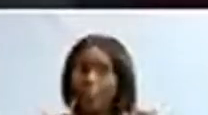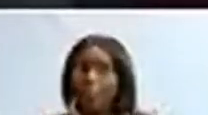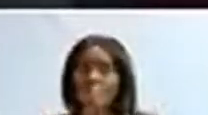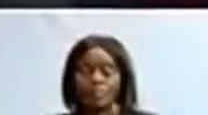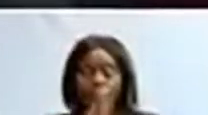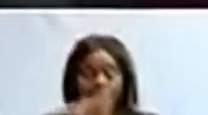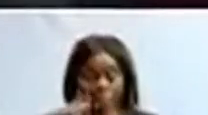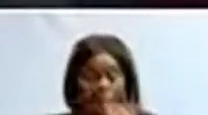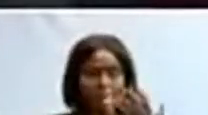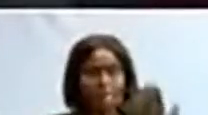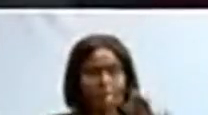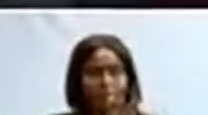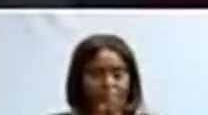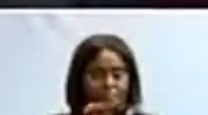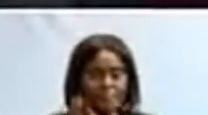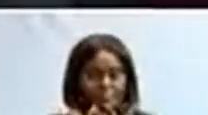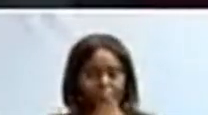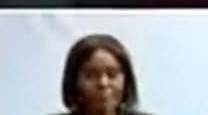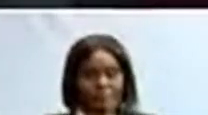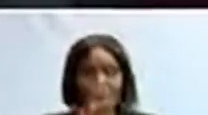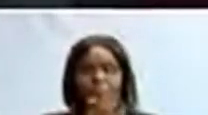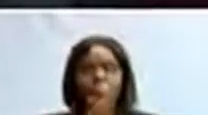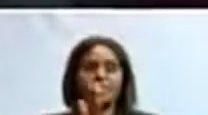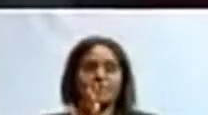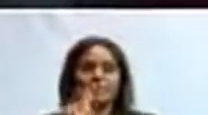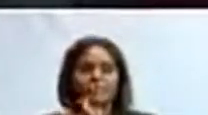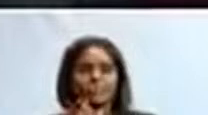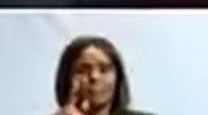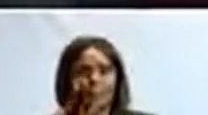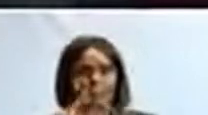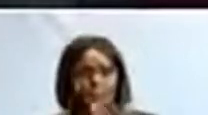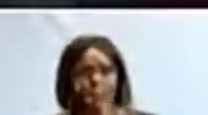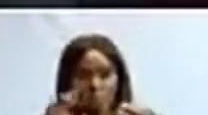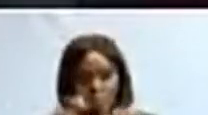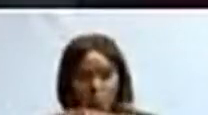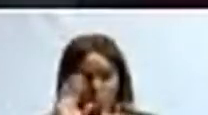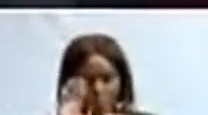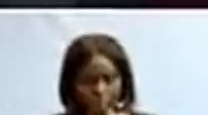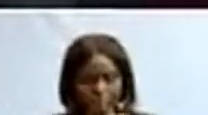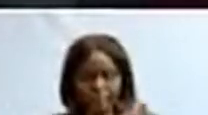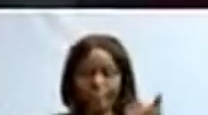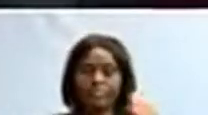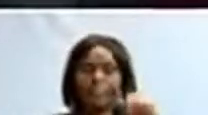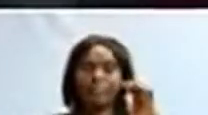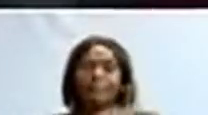Then the appendix that we've been referred on to is more than